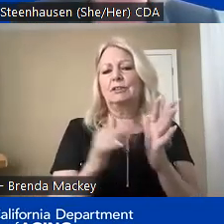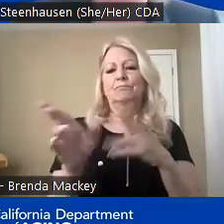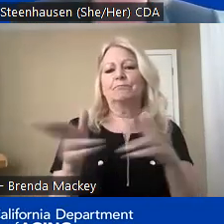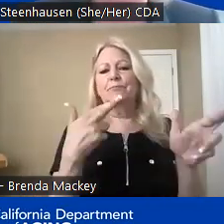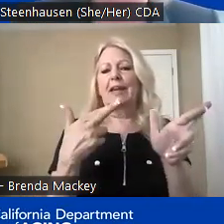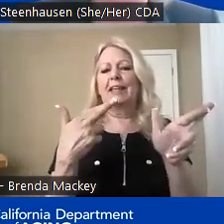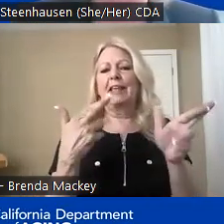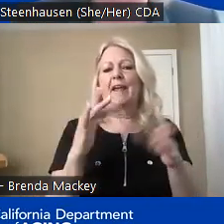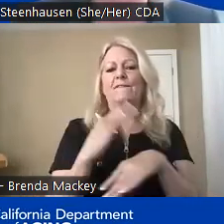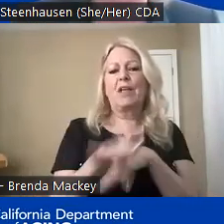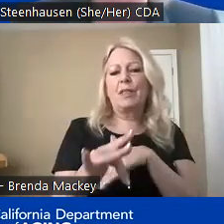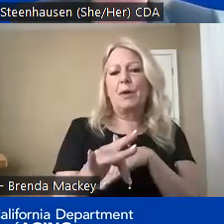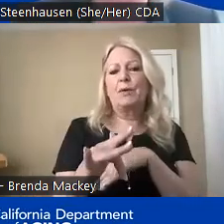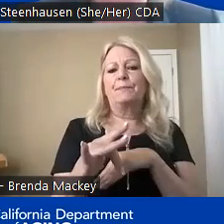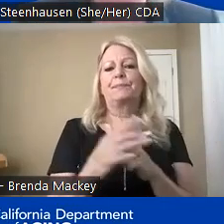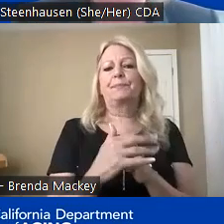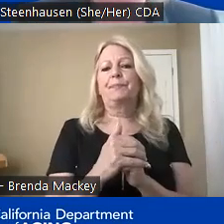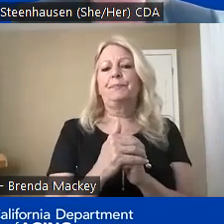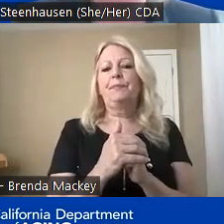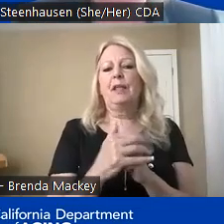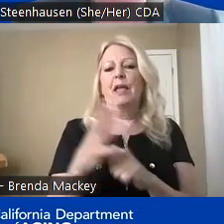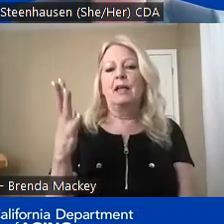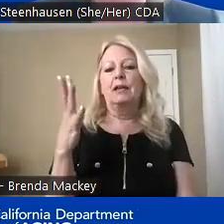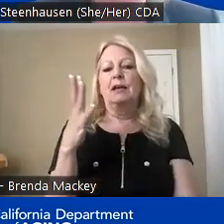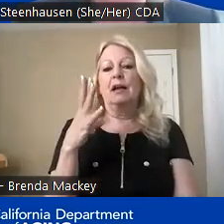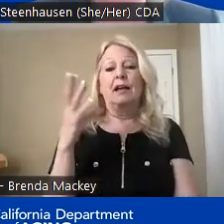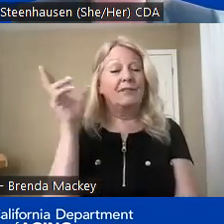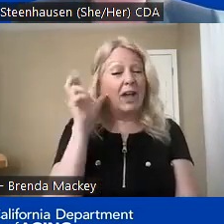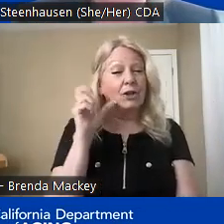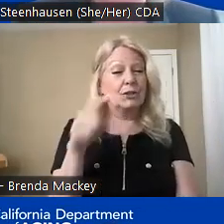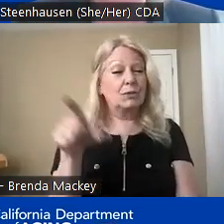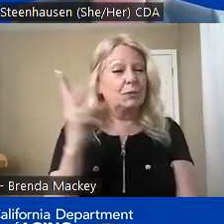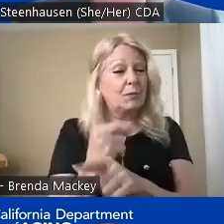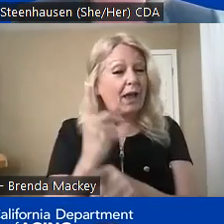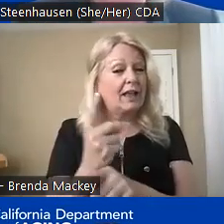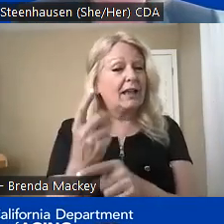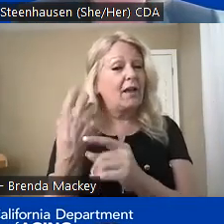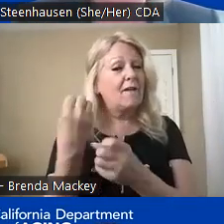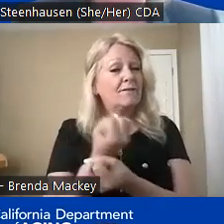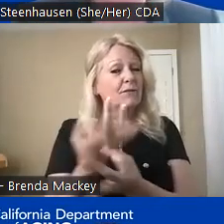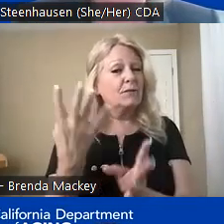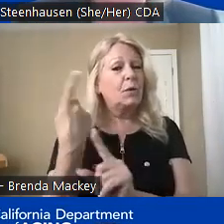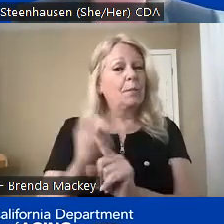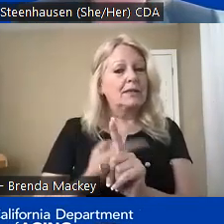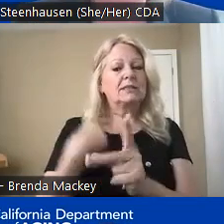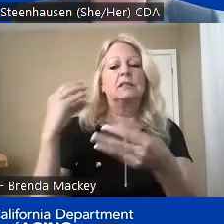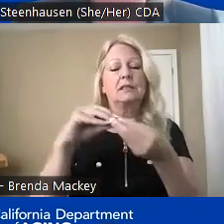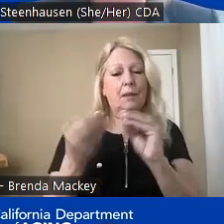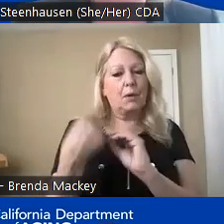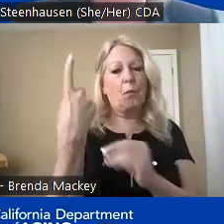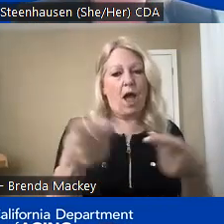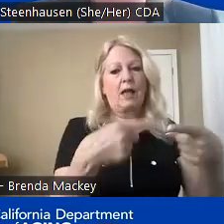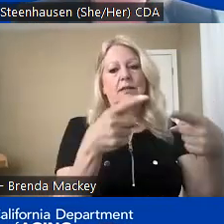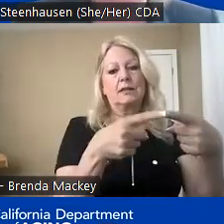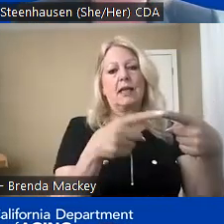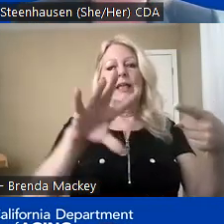be more, if I heard you right, in a few months. But that's question number one, and I can pause there, and then I want to